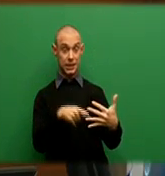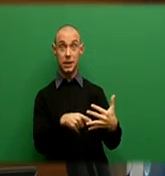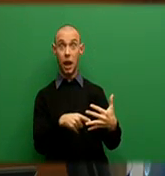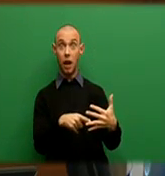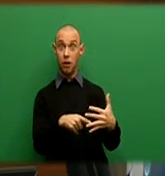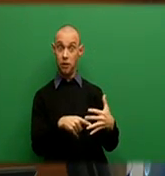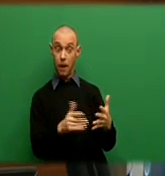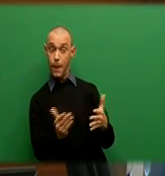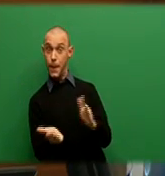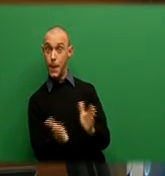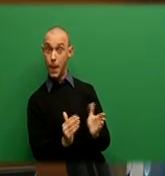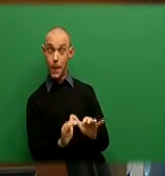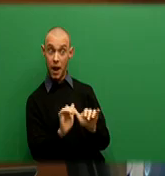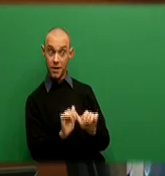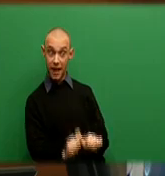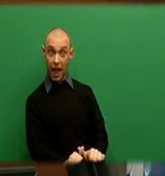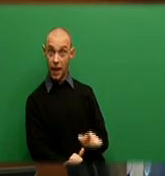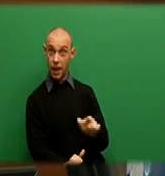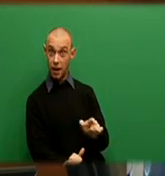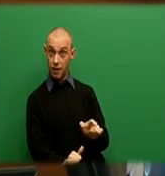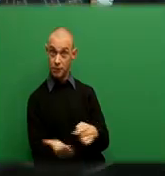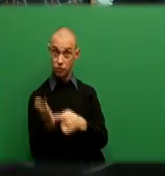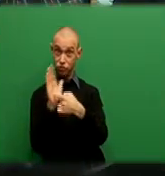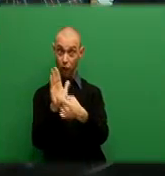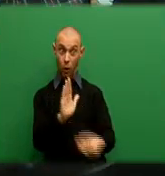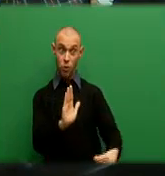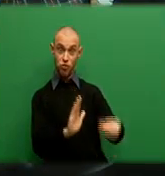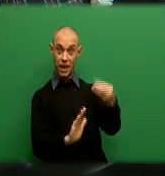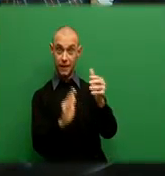indication in terms of rates. Thank you.